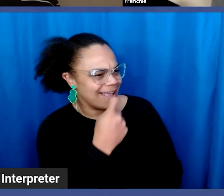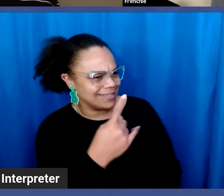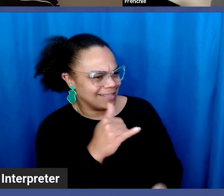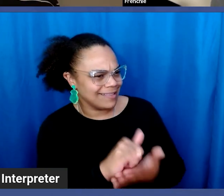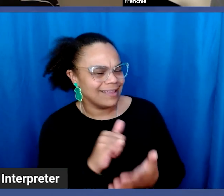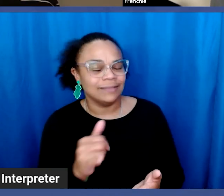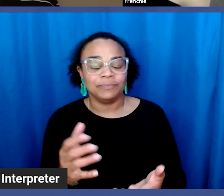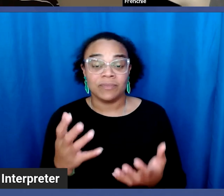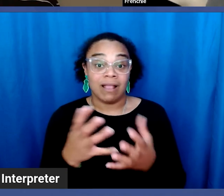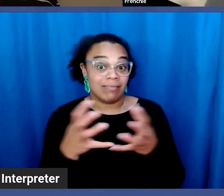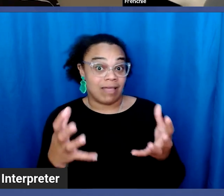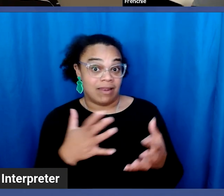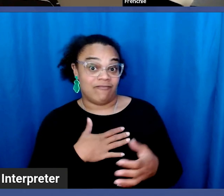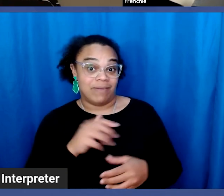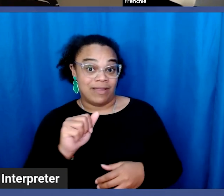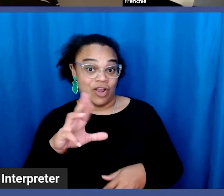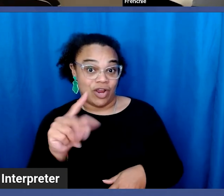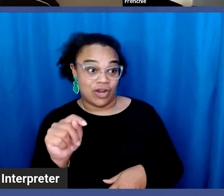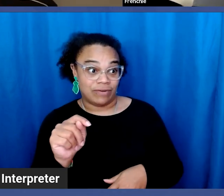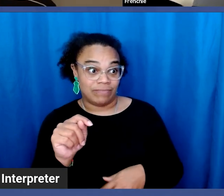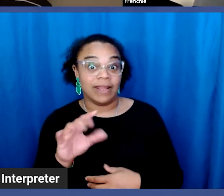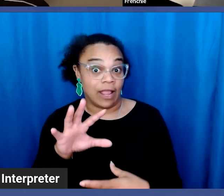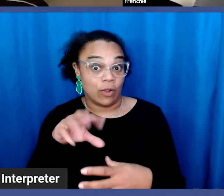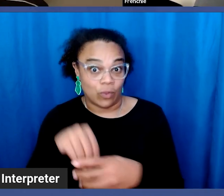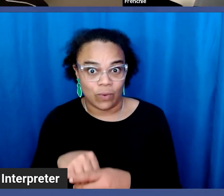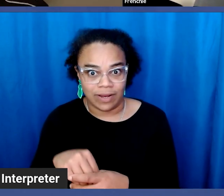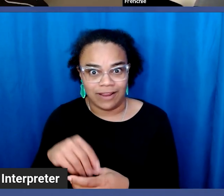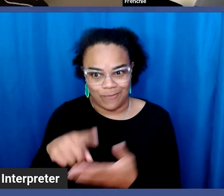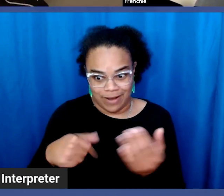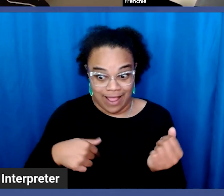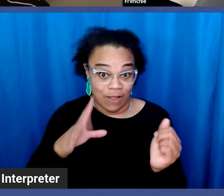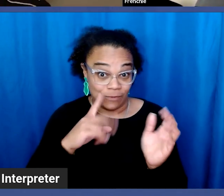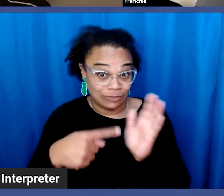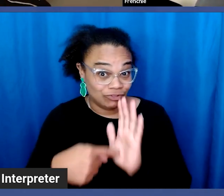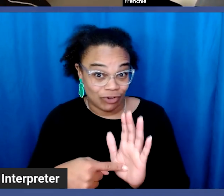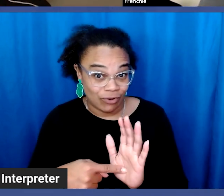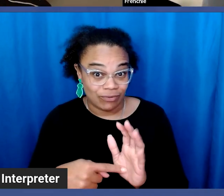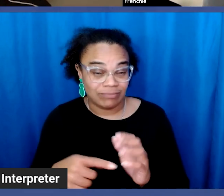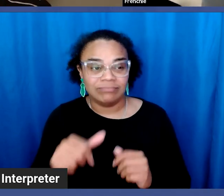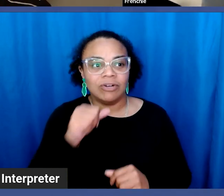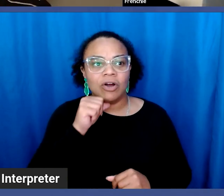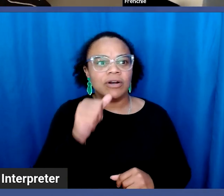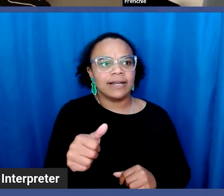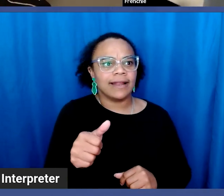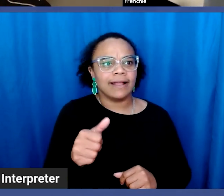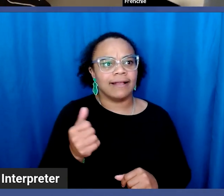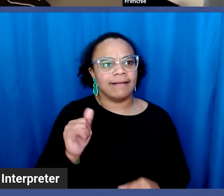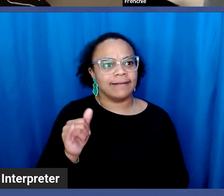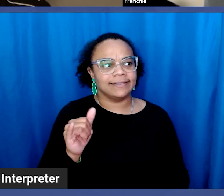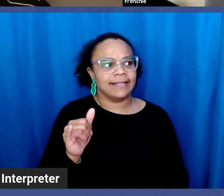pieces, even the ones I'm gonna be showing aren't fully, they're not like